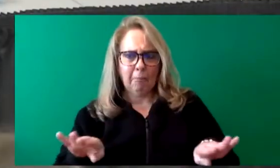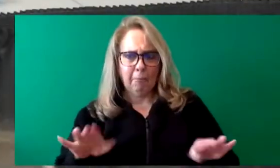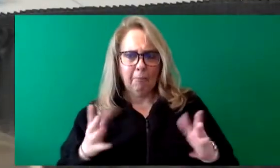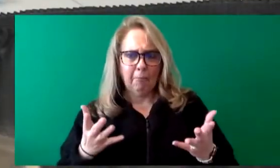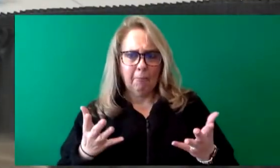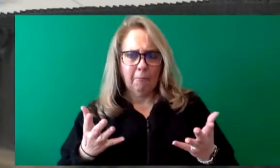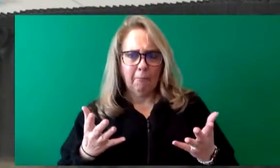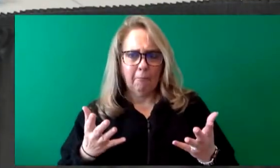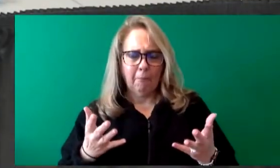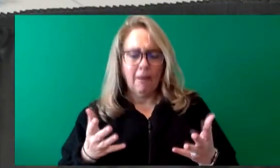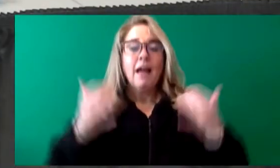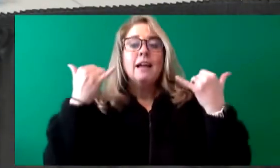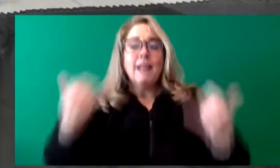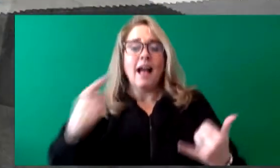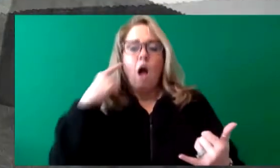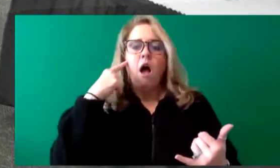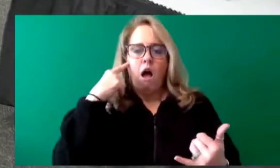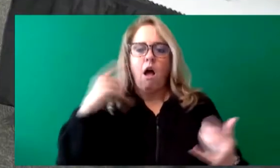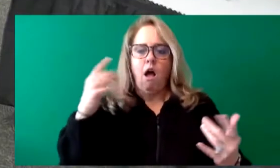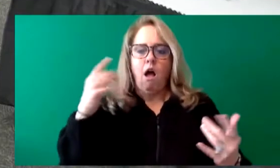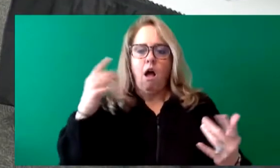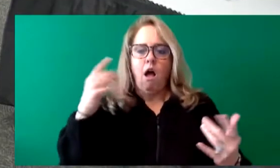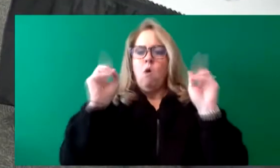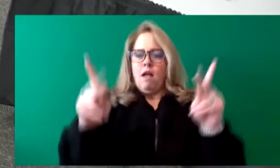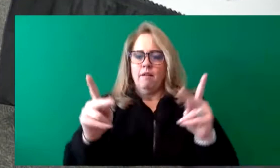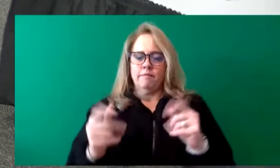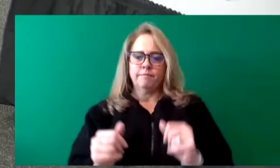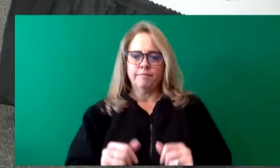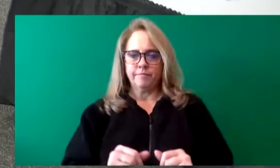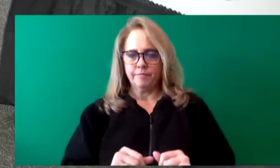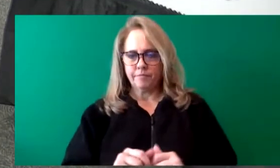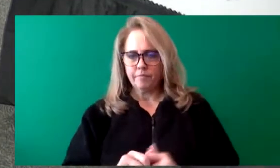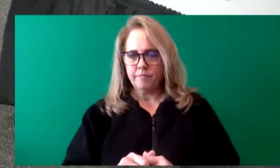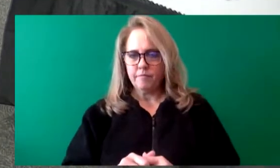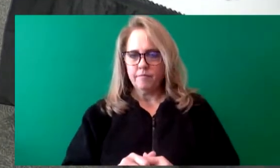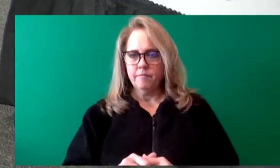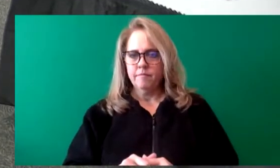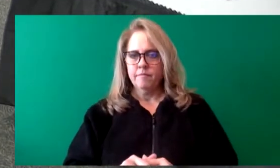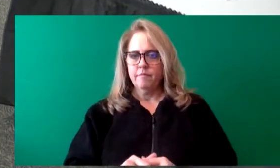Okay, Deanna, I guess we have some more champions to recognize. Yes.